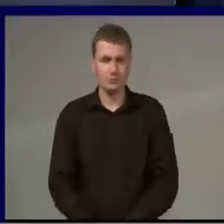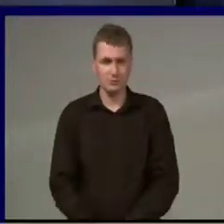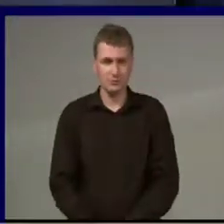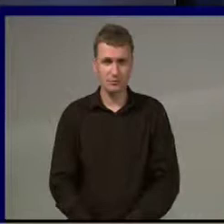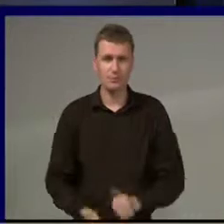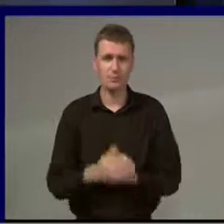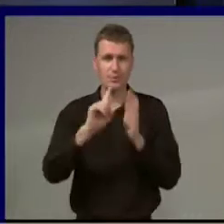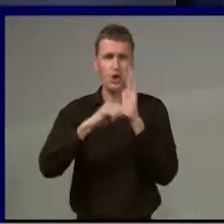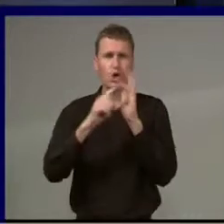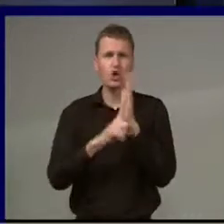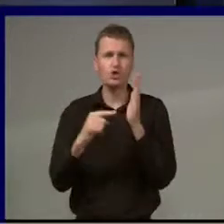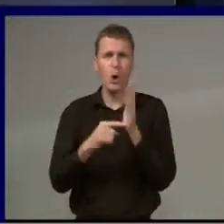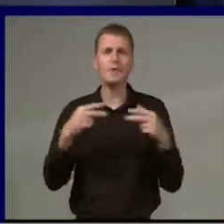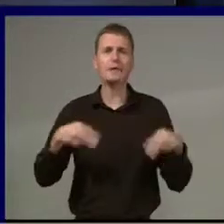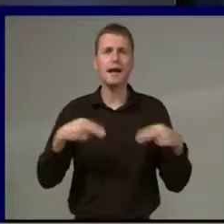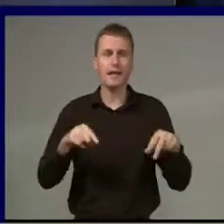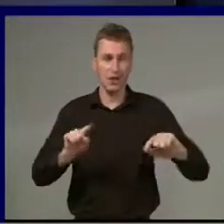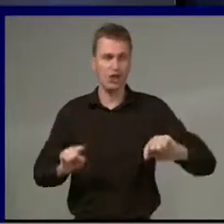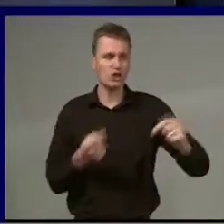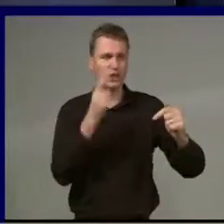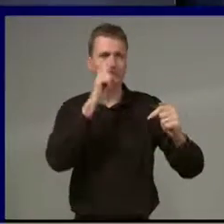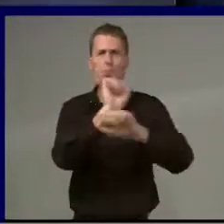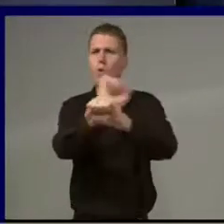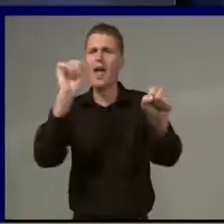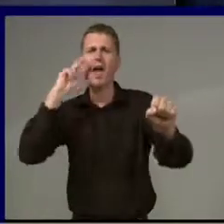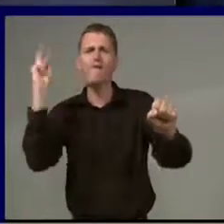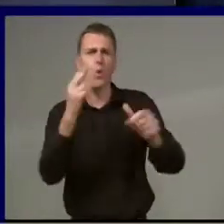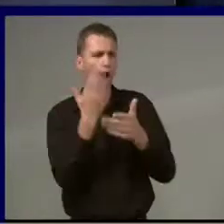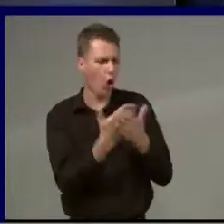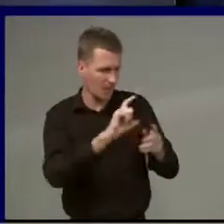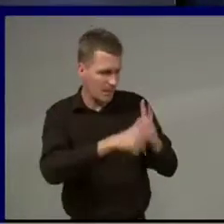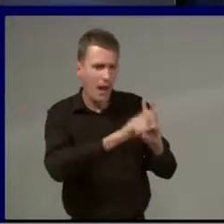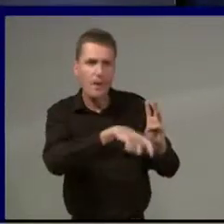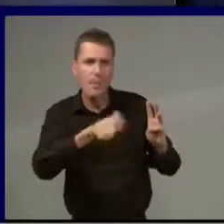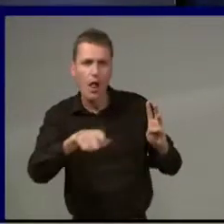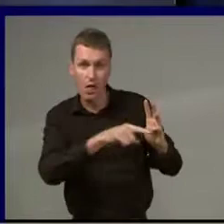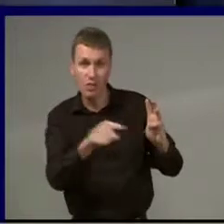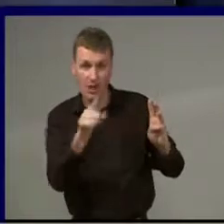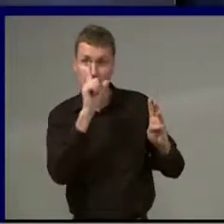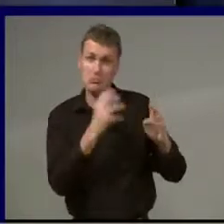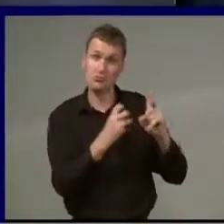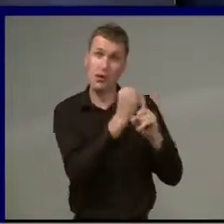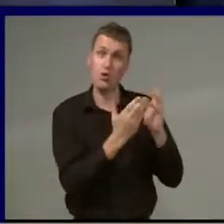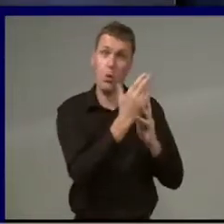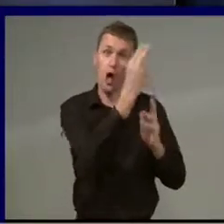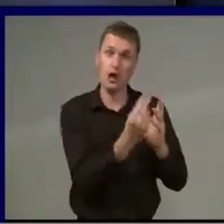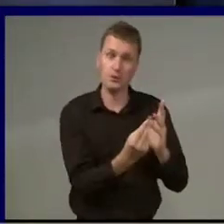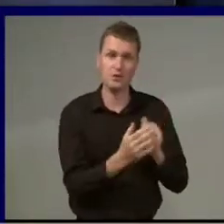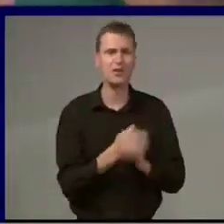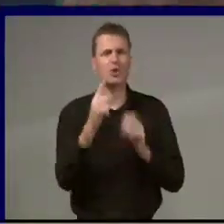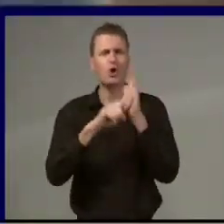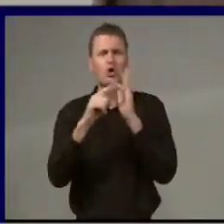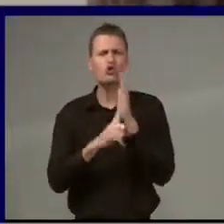Jolt dancing challenges public perceptions of what people with disabilities can achieve through art. But just what is jolt